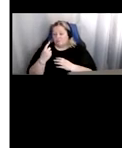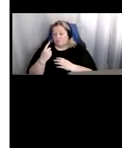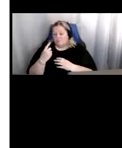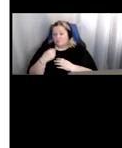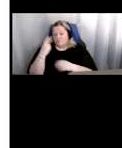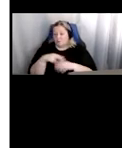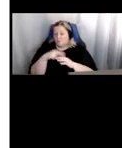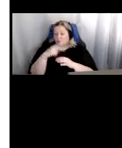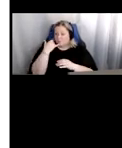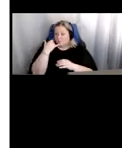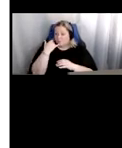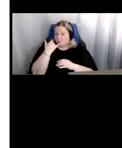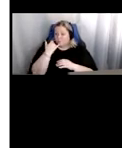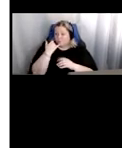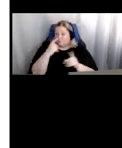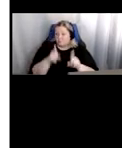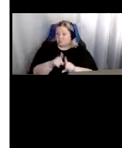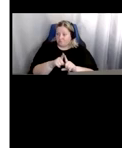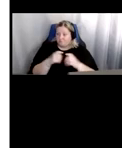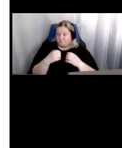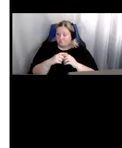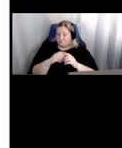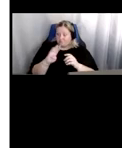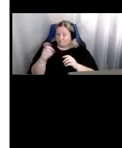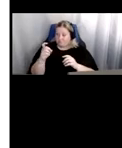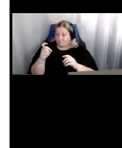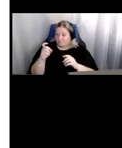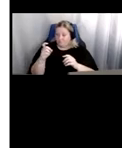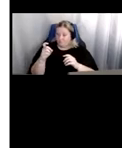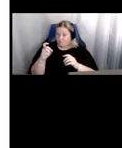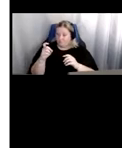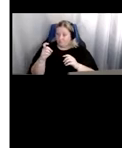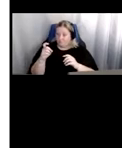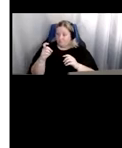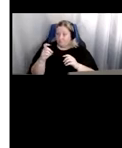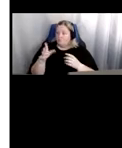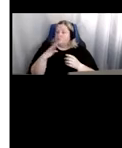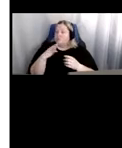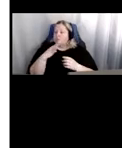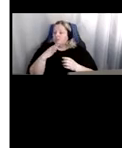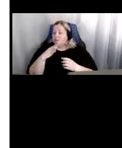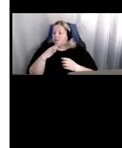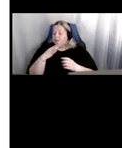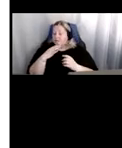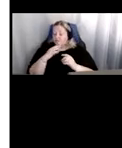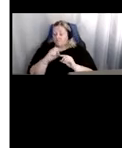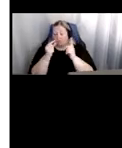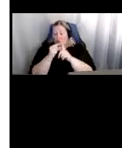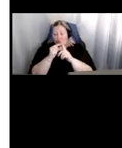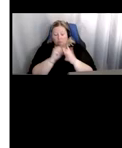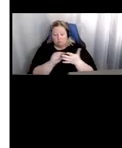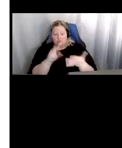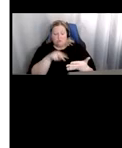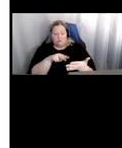regular phone, but it also has a box where it puts what the person is saying into it so that you can read it, kind of like